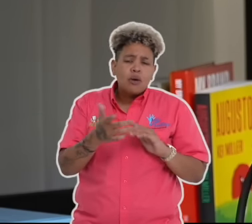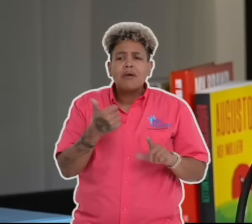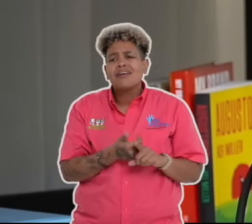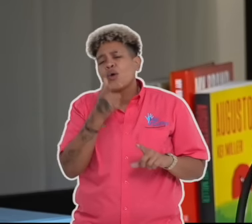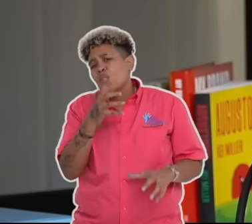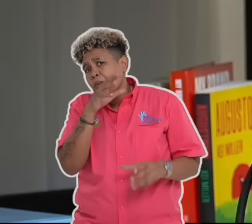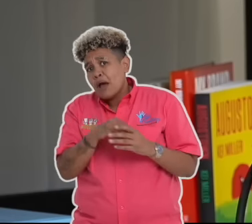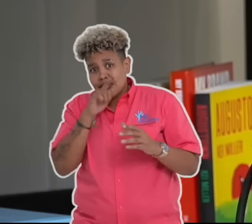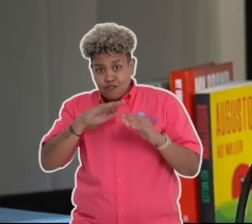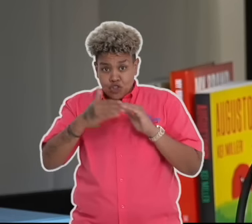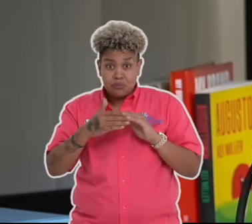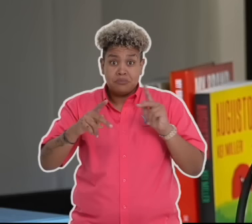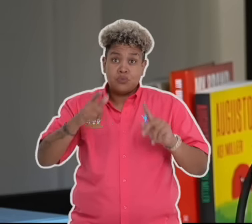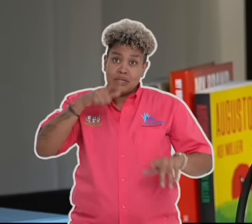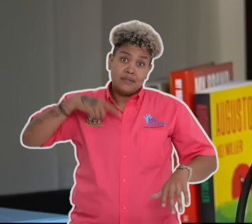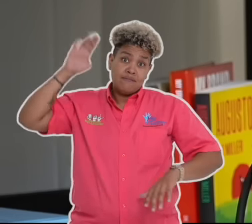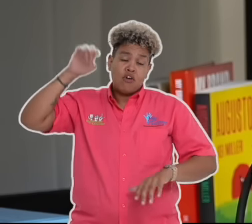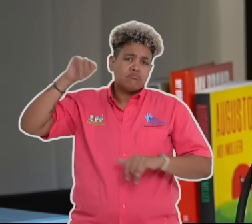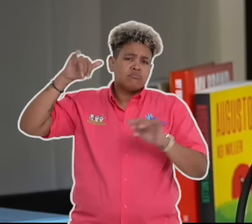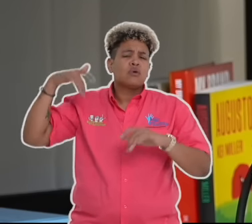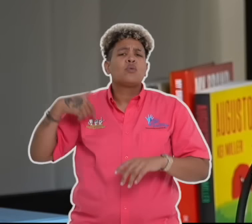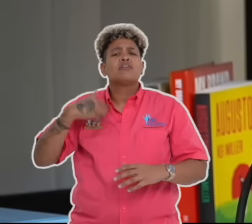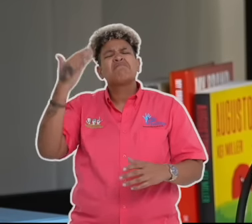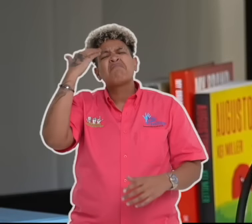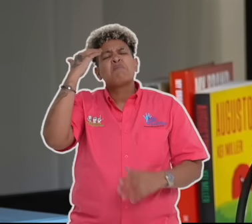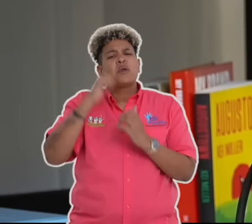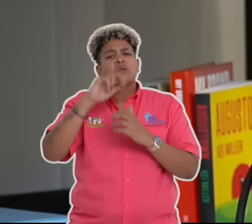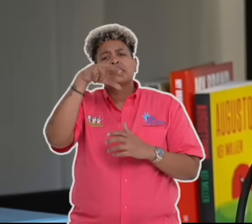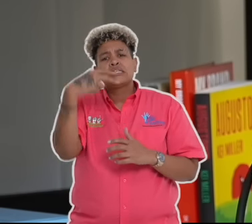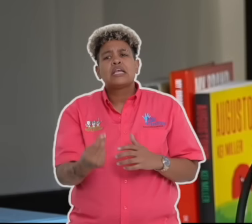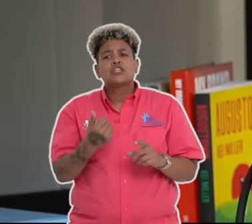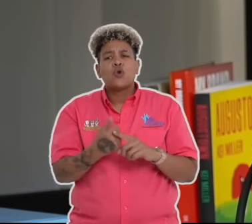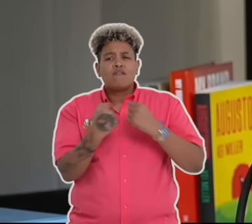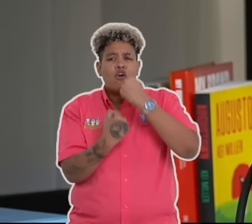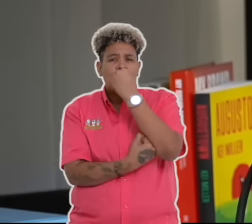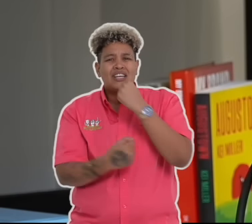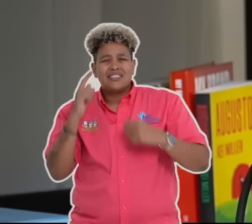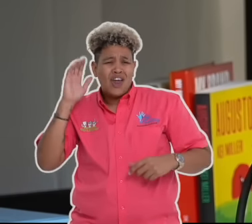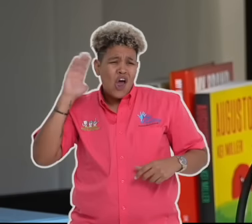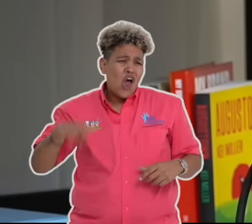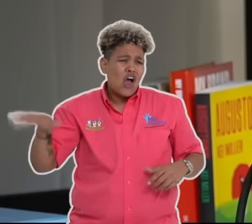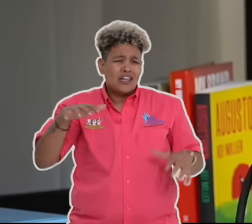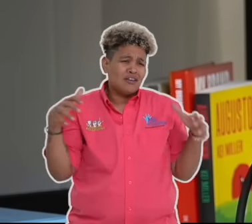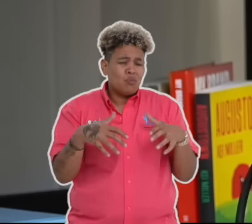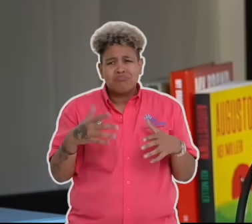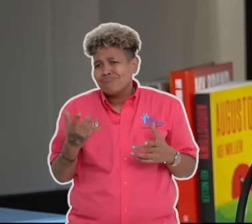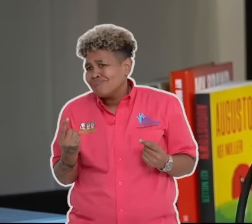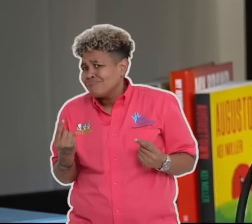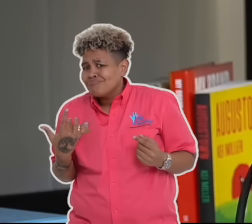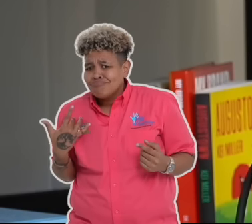course live in Jamaica or who are a part of the Jamaican diaspora, we're very familiar with Sagicor Group and the Sagicor Foundation and all of